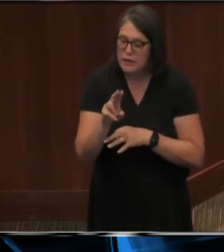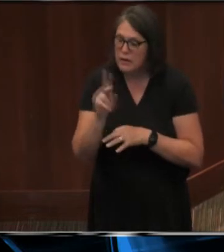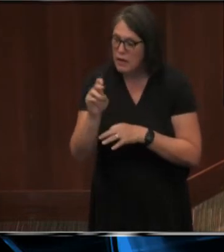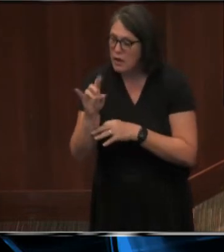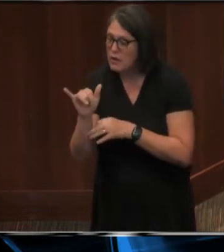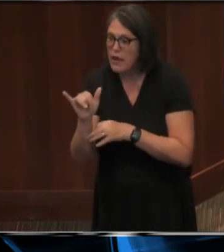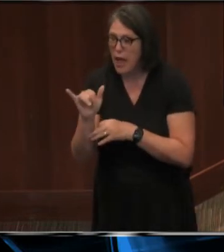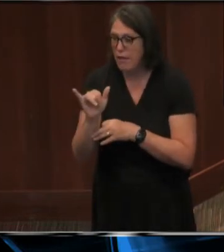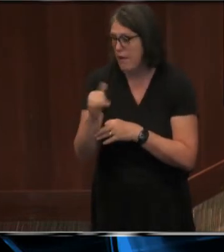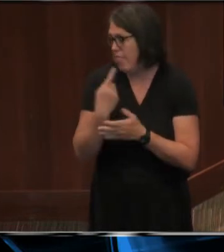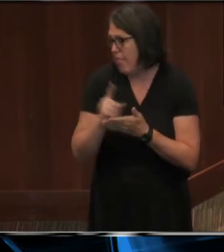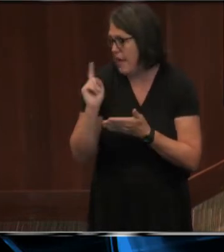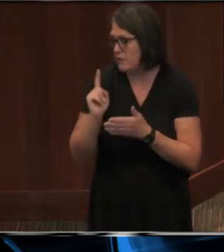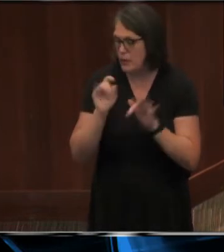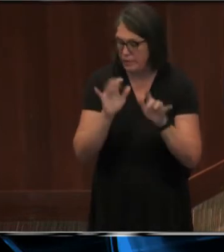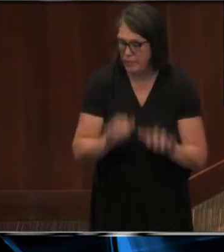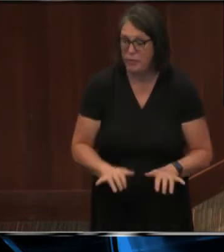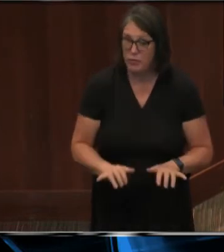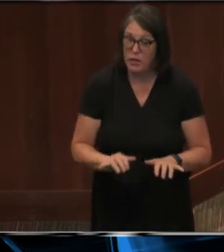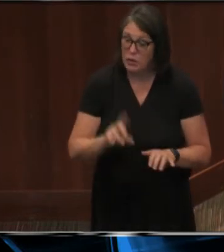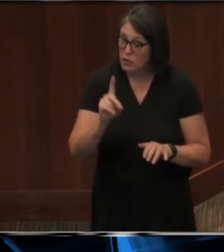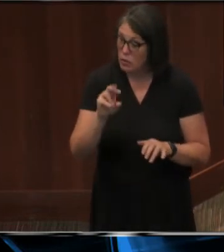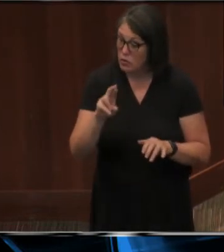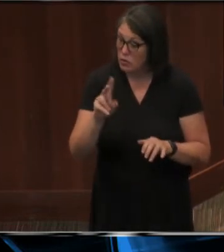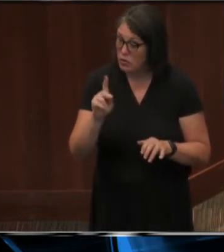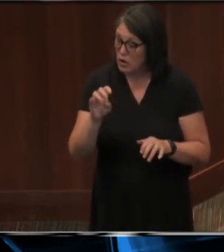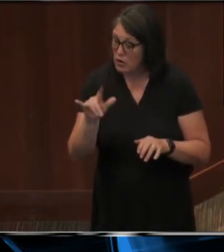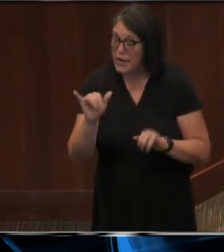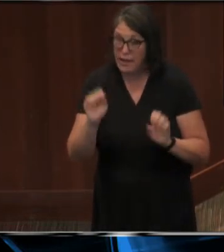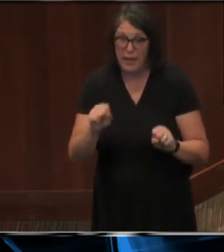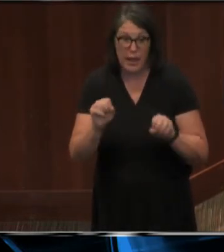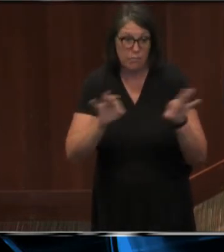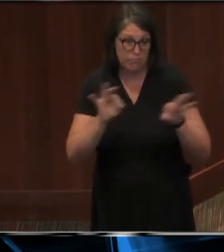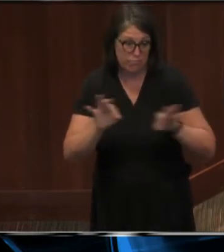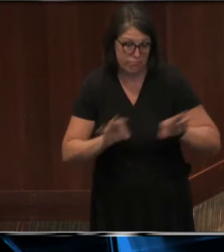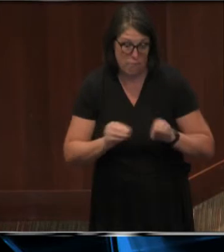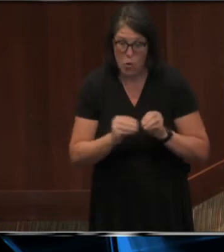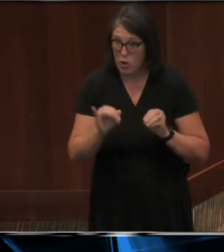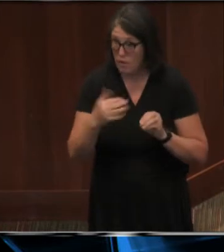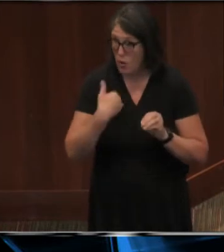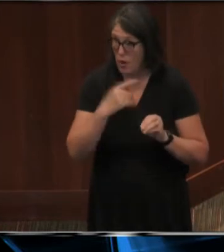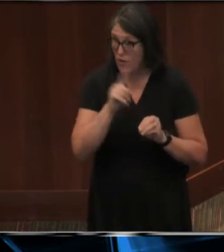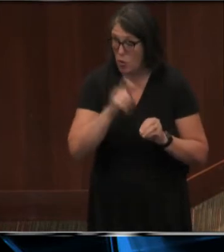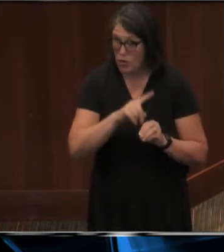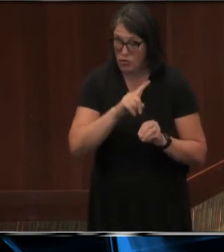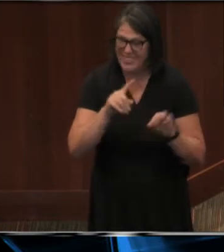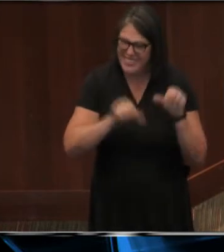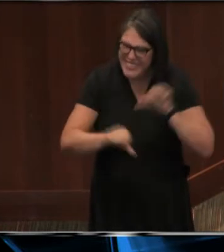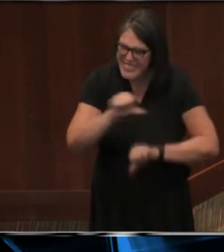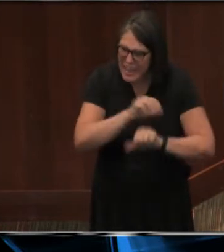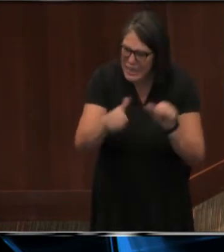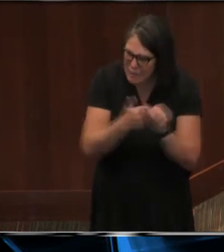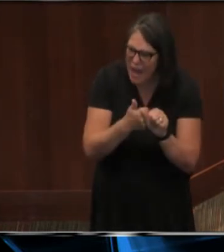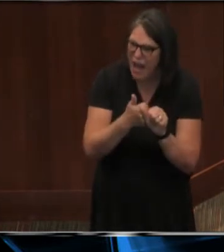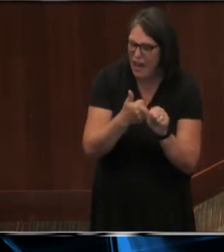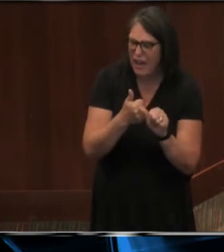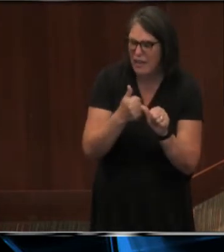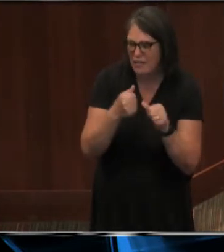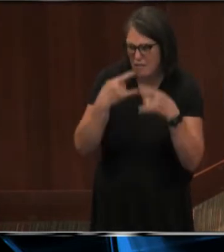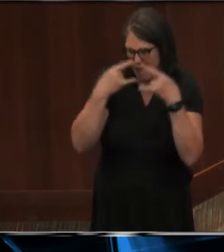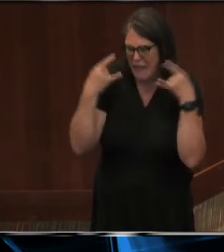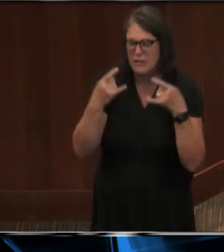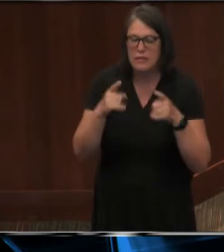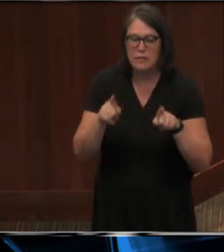that last week, so he can also speak to more of that if you have questions about the science behind it. The other one is